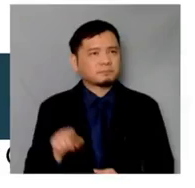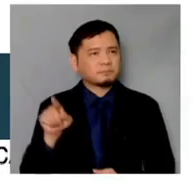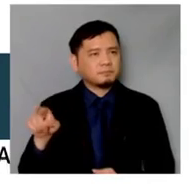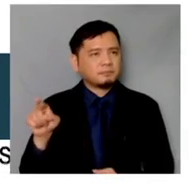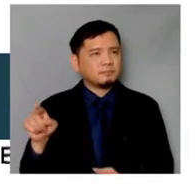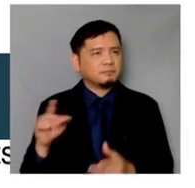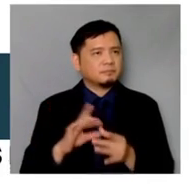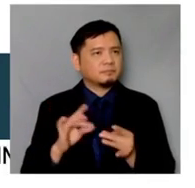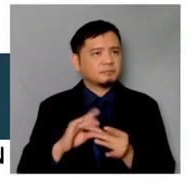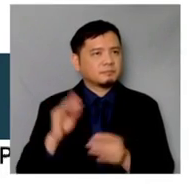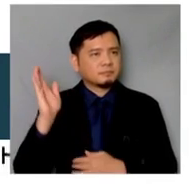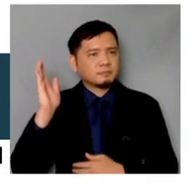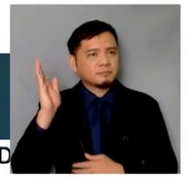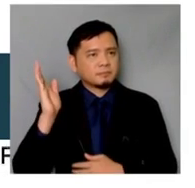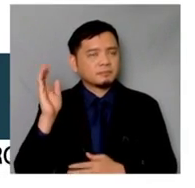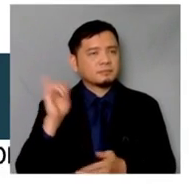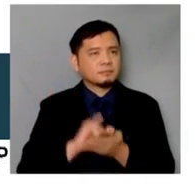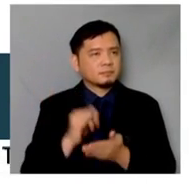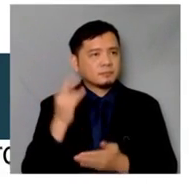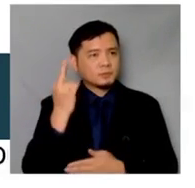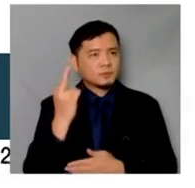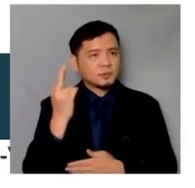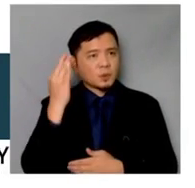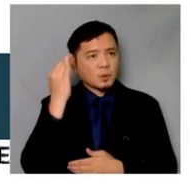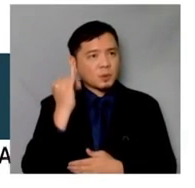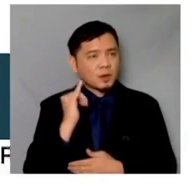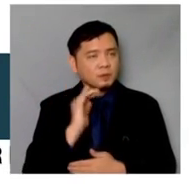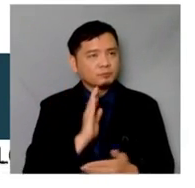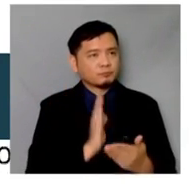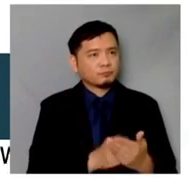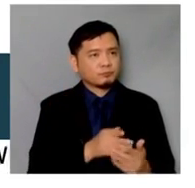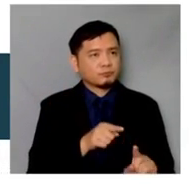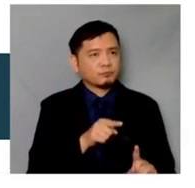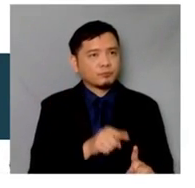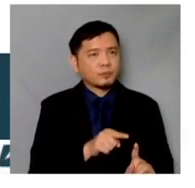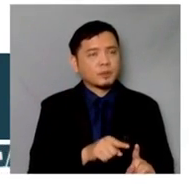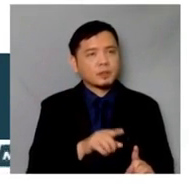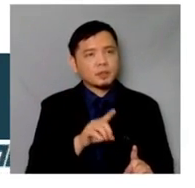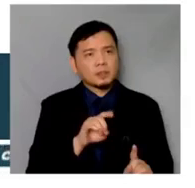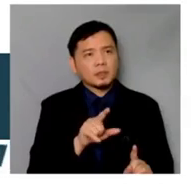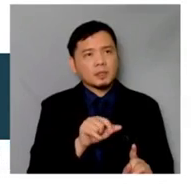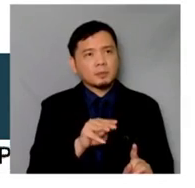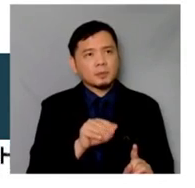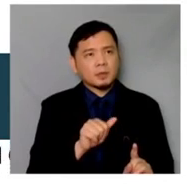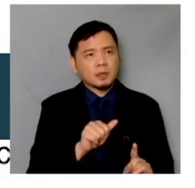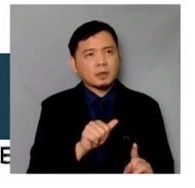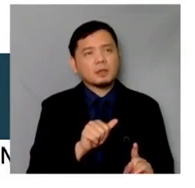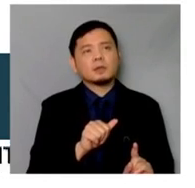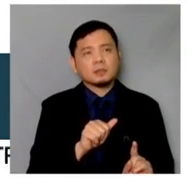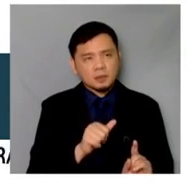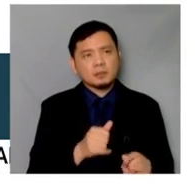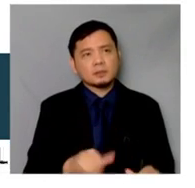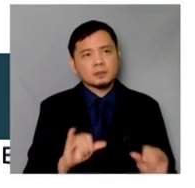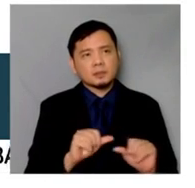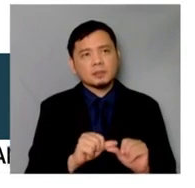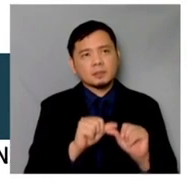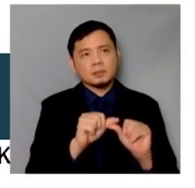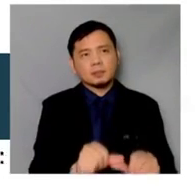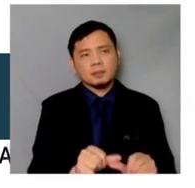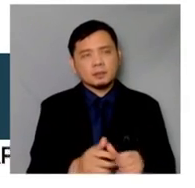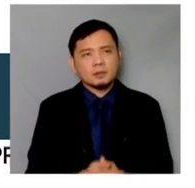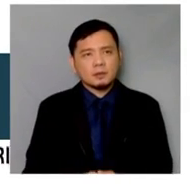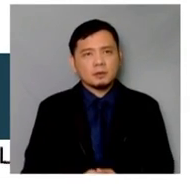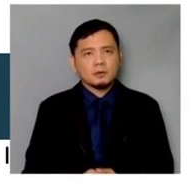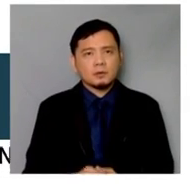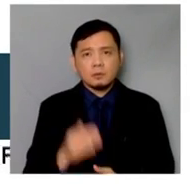why that case, those cases against Senator De Lima are still alive. What pushed, it also pushed that Muntinlupa judge